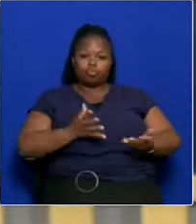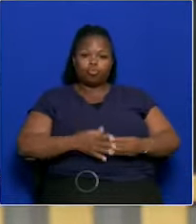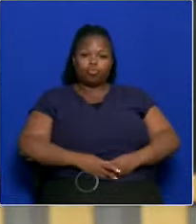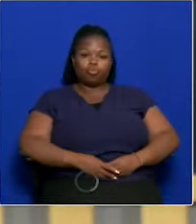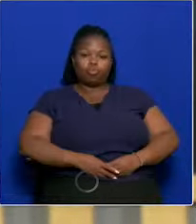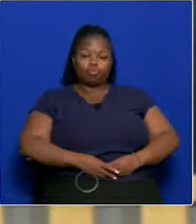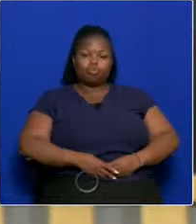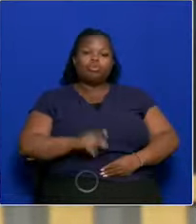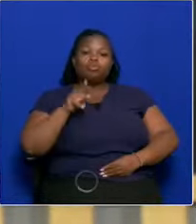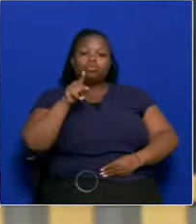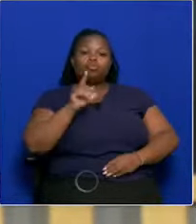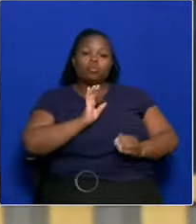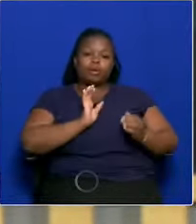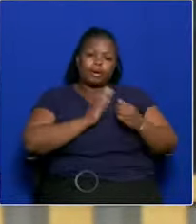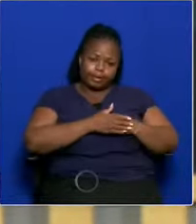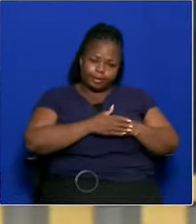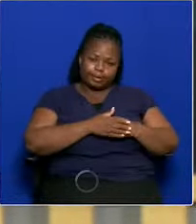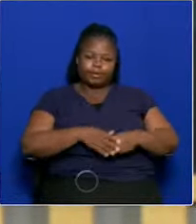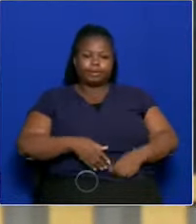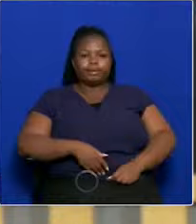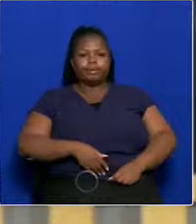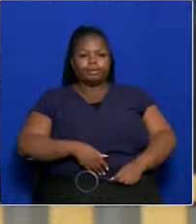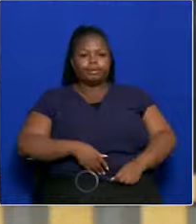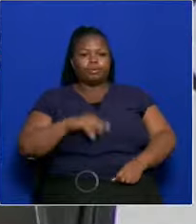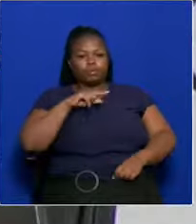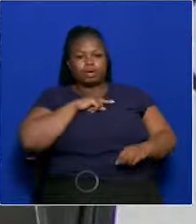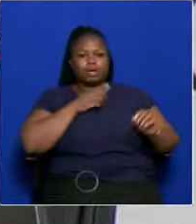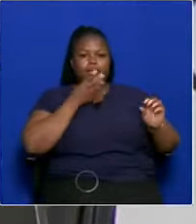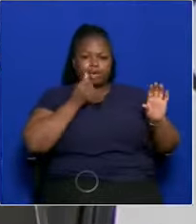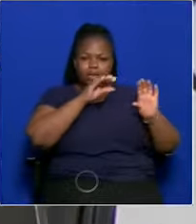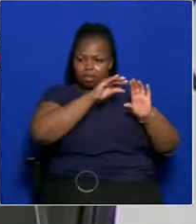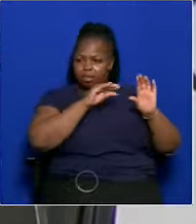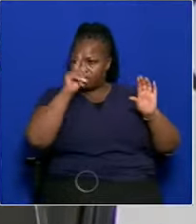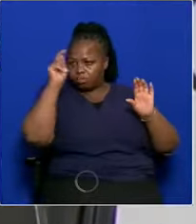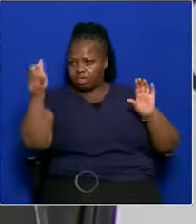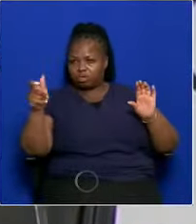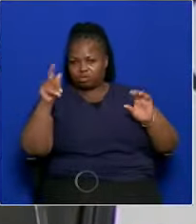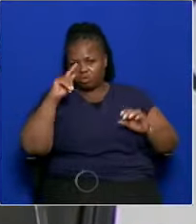hiding by directing the money to your son. Yeah. In my